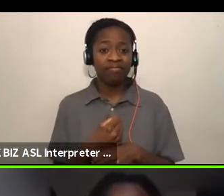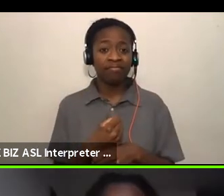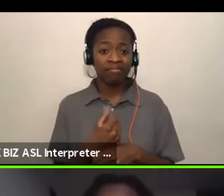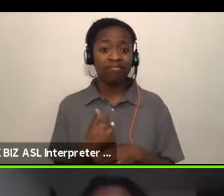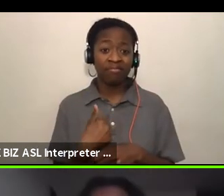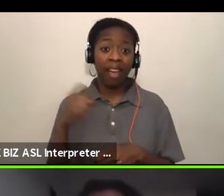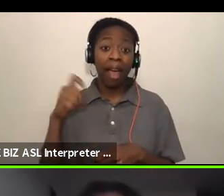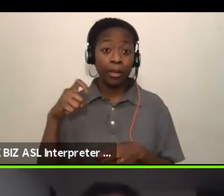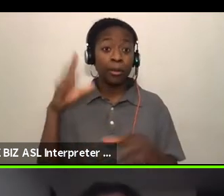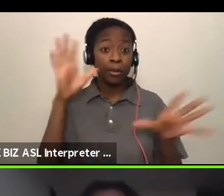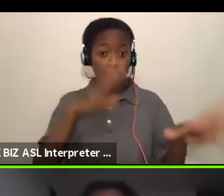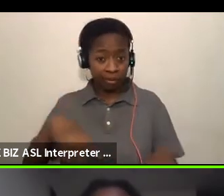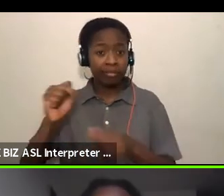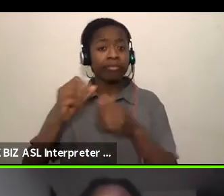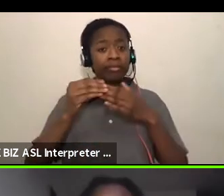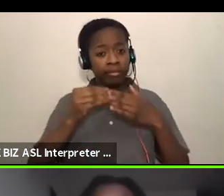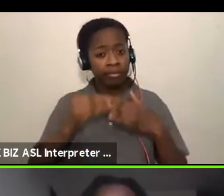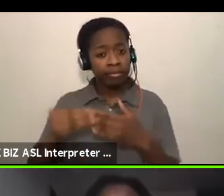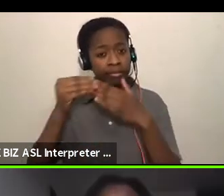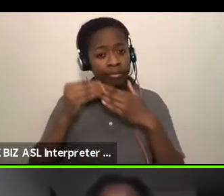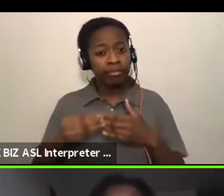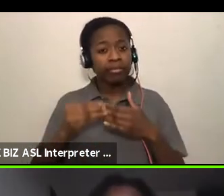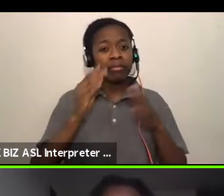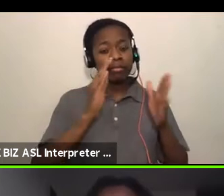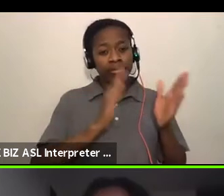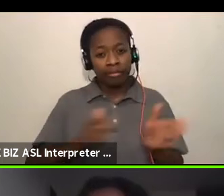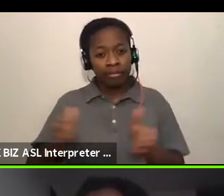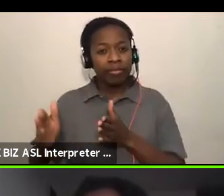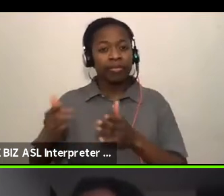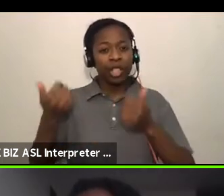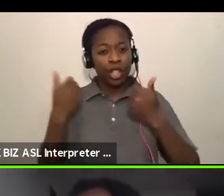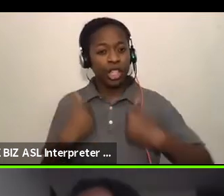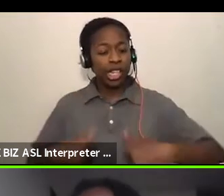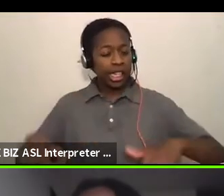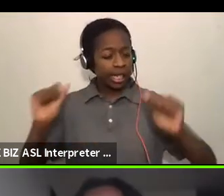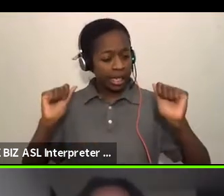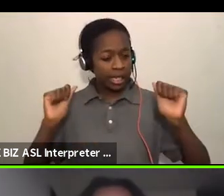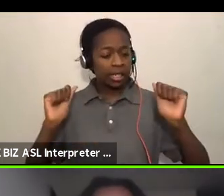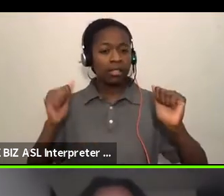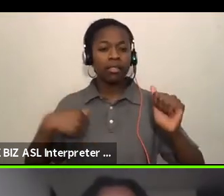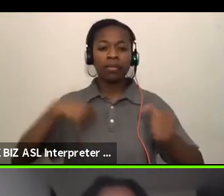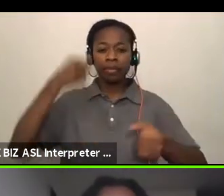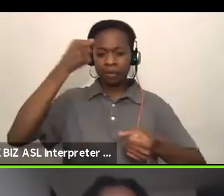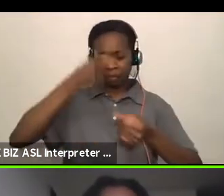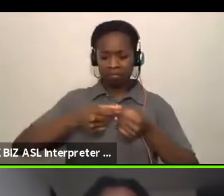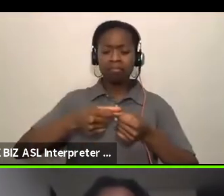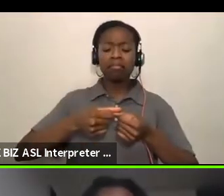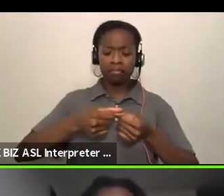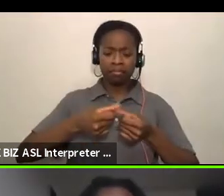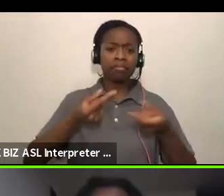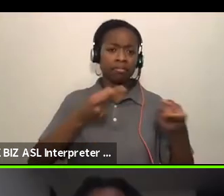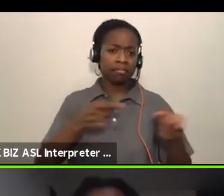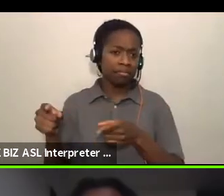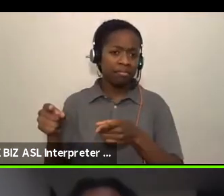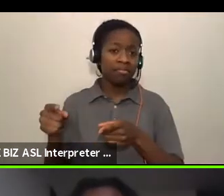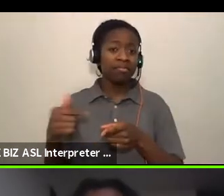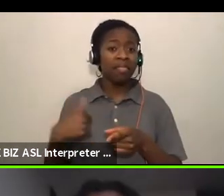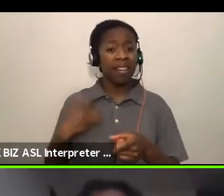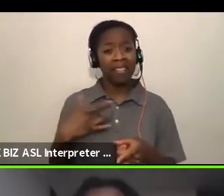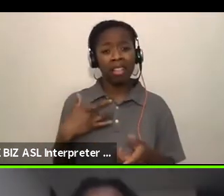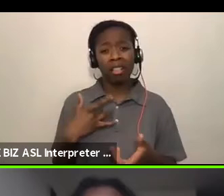spearhead and organize a lot of the huger auditions. And I remember a lot often being